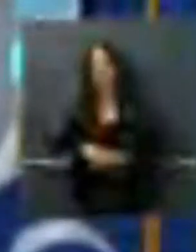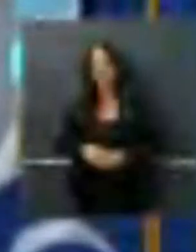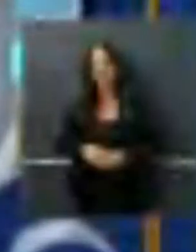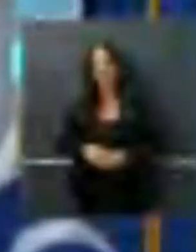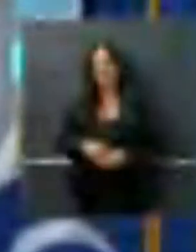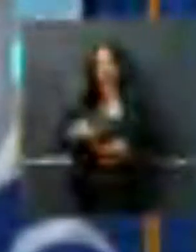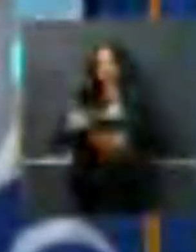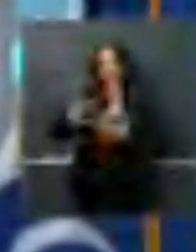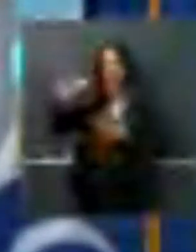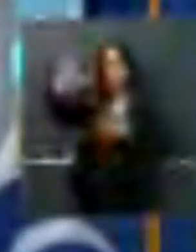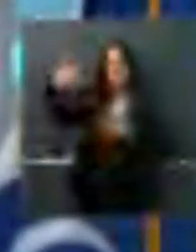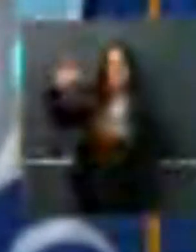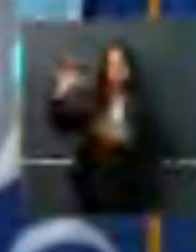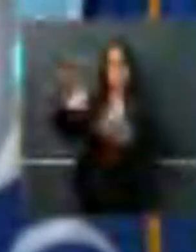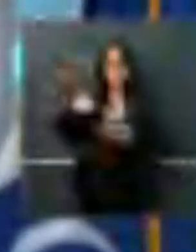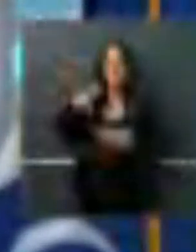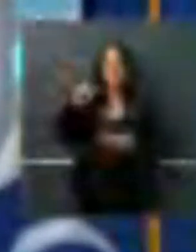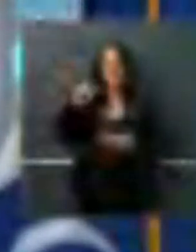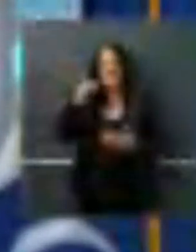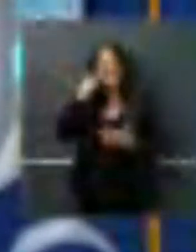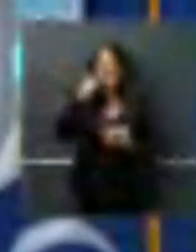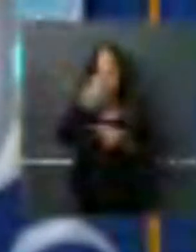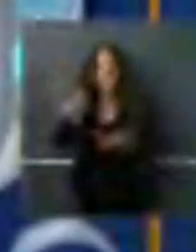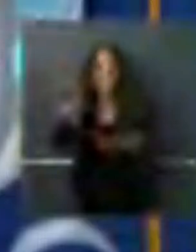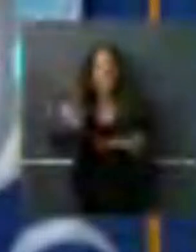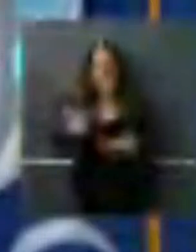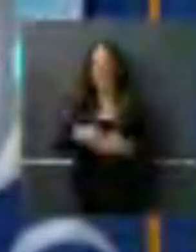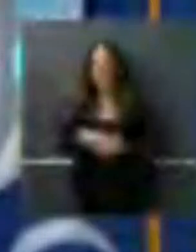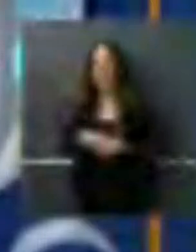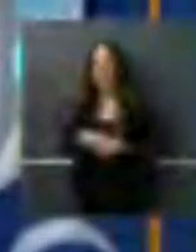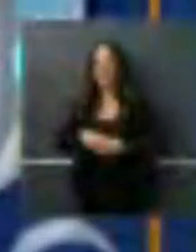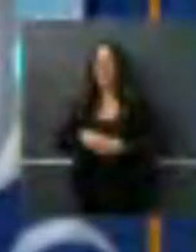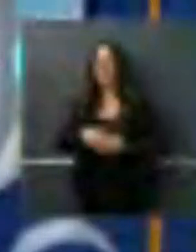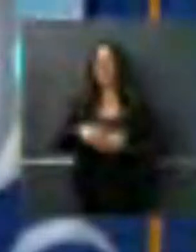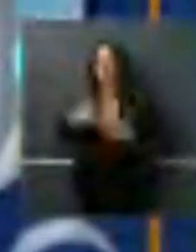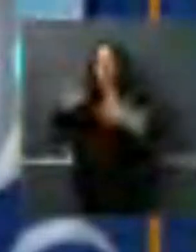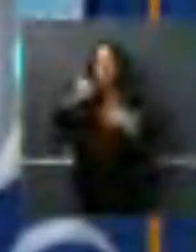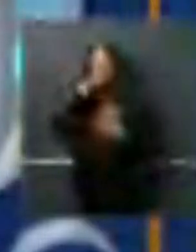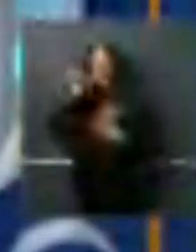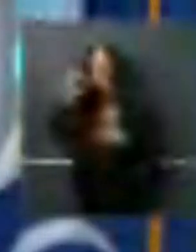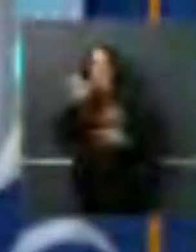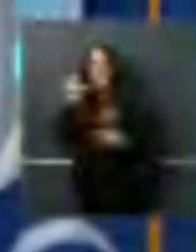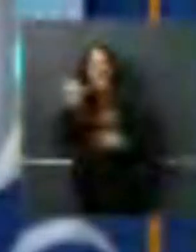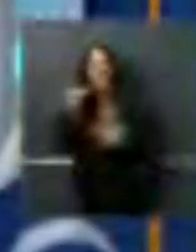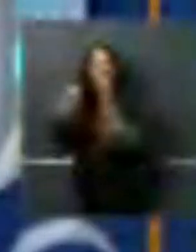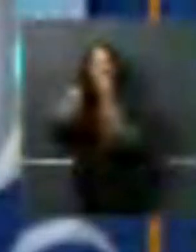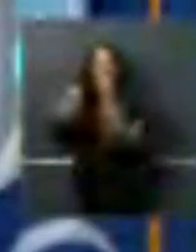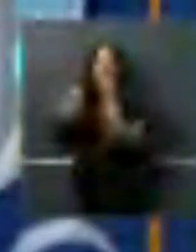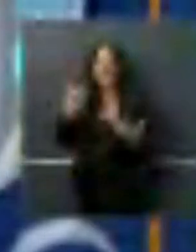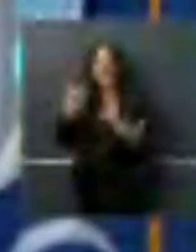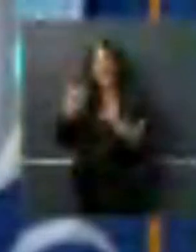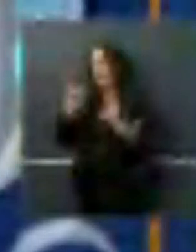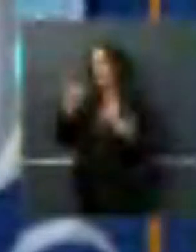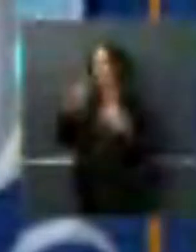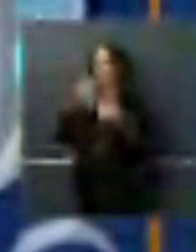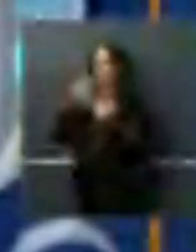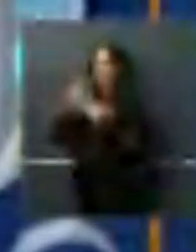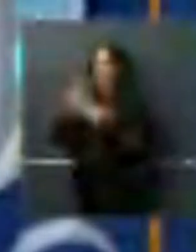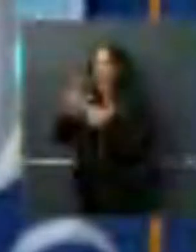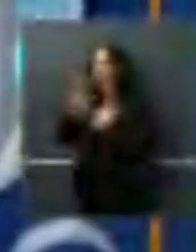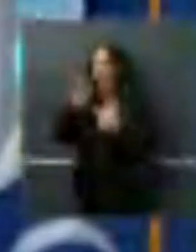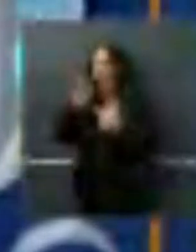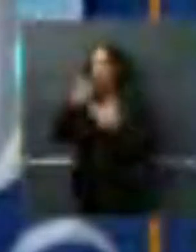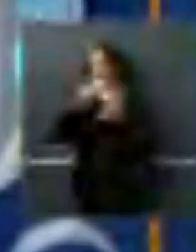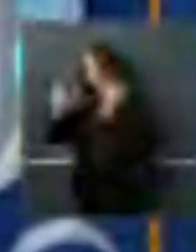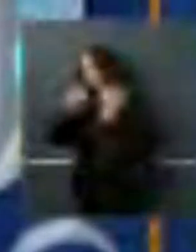showing how our modeling runs through about May 20th. We also talked about how in recent weeks,